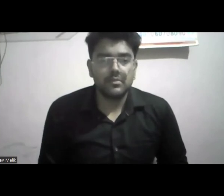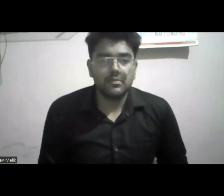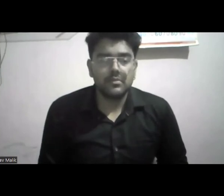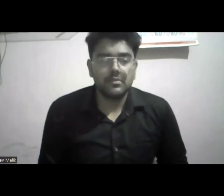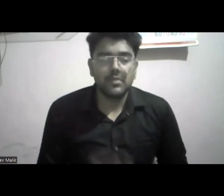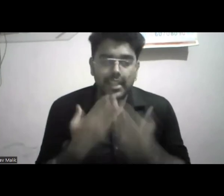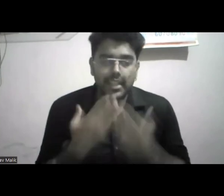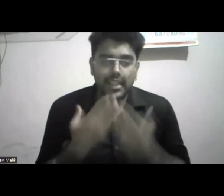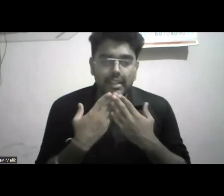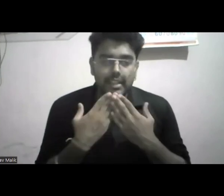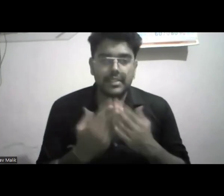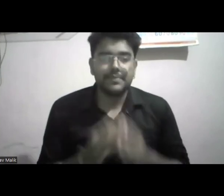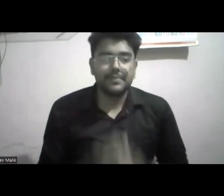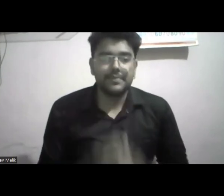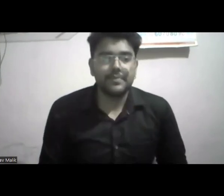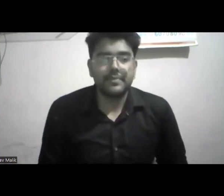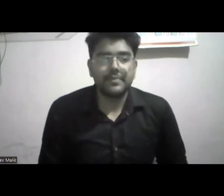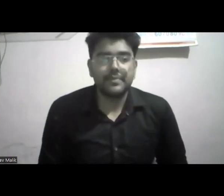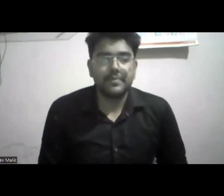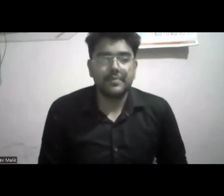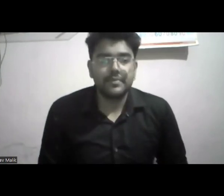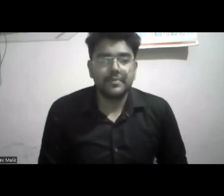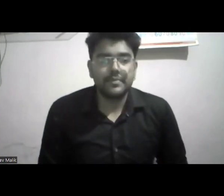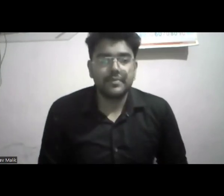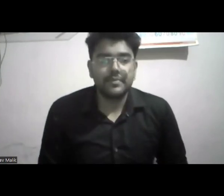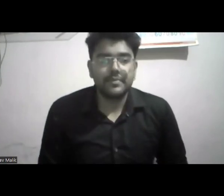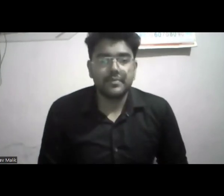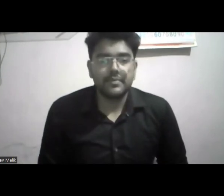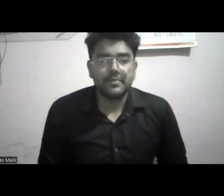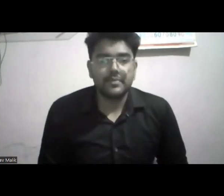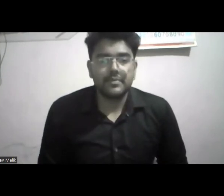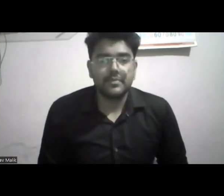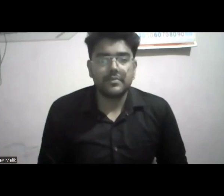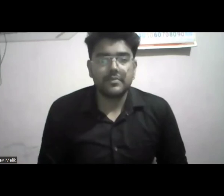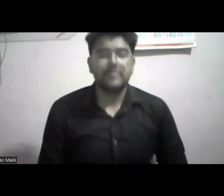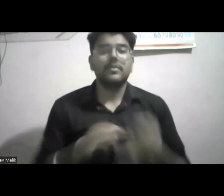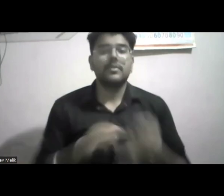Thank you. Yeah, thank you so much, Amrita. Sadhana?